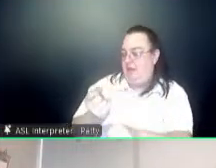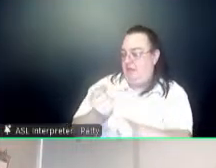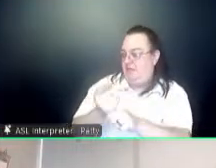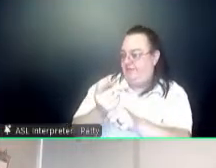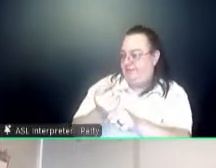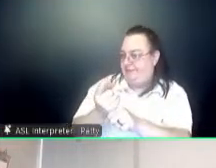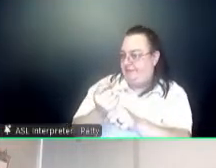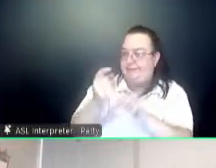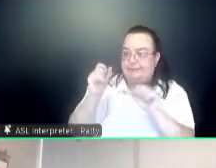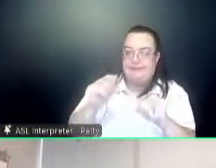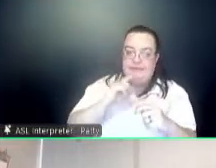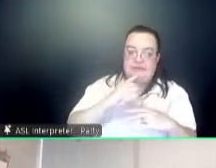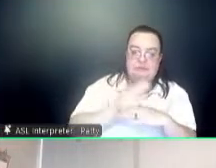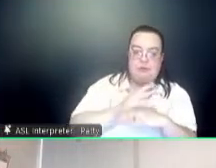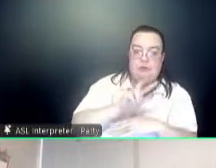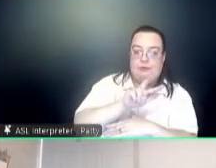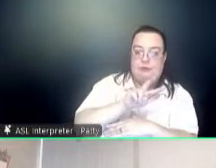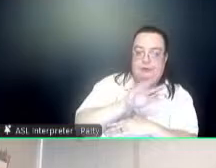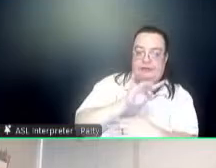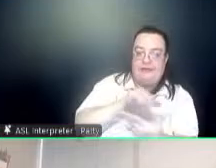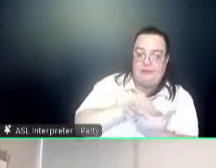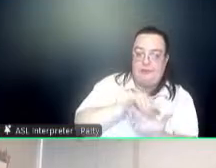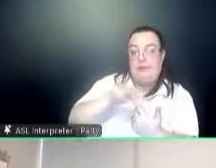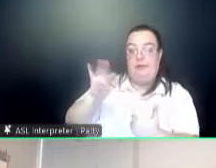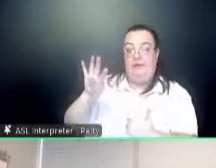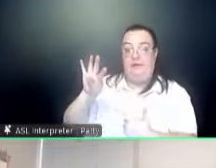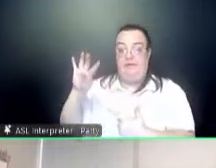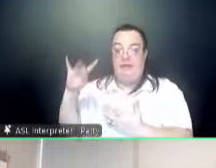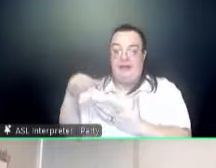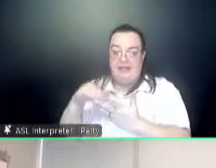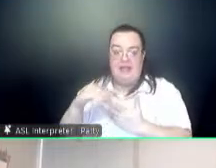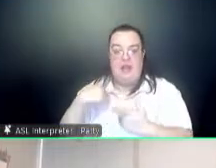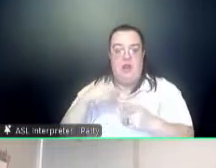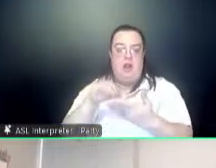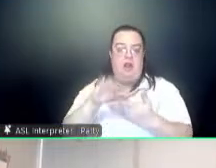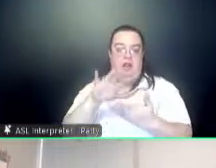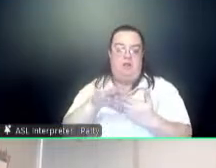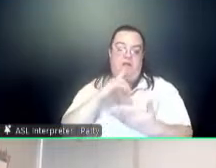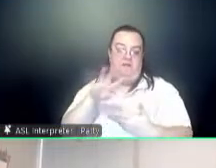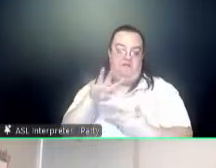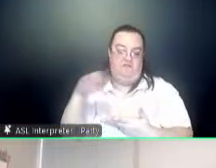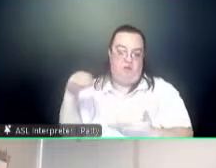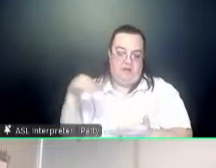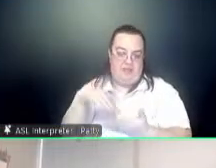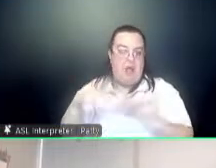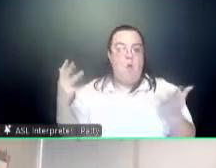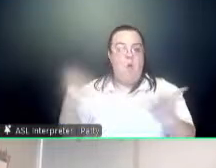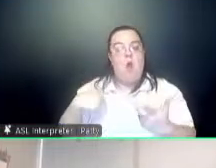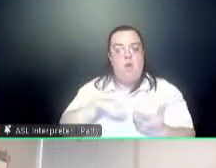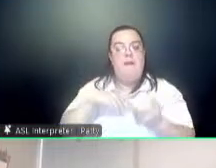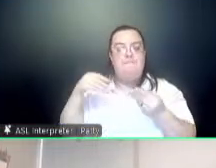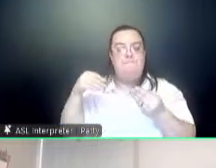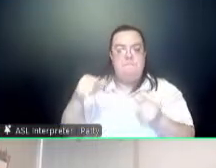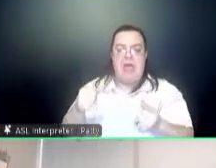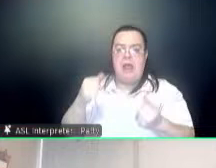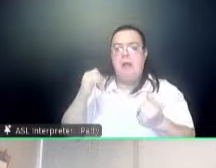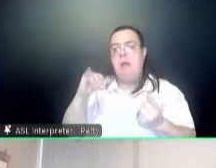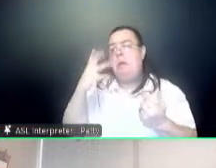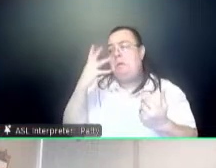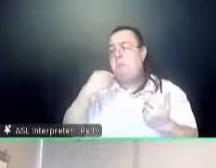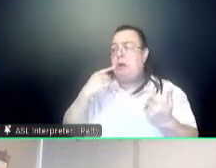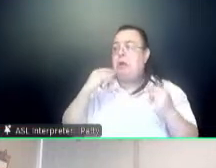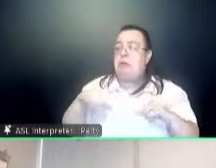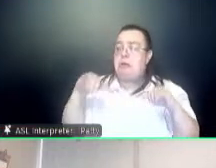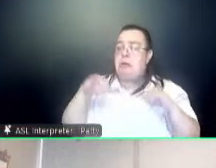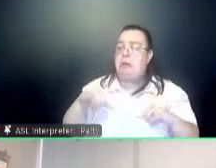between 38 to 48,000. 40,000 is what we've spent pretty consistently, a little over. So